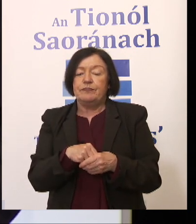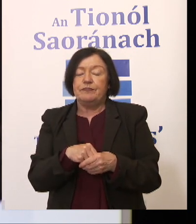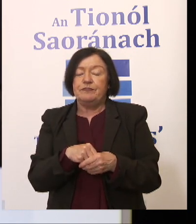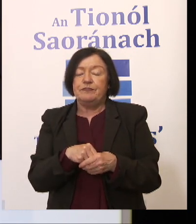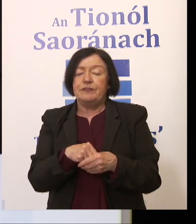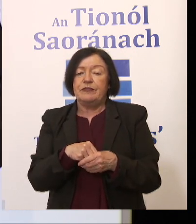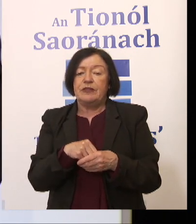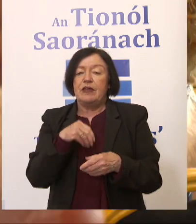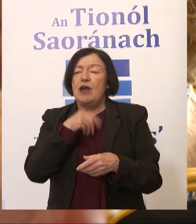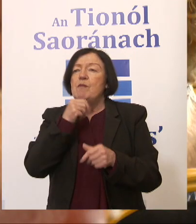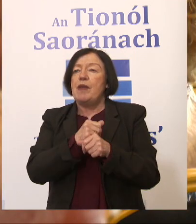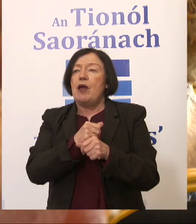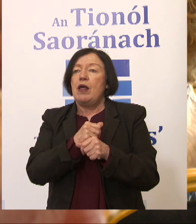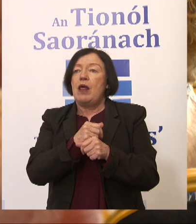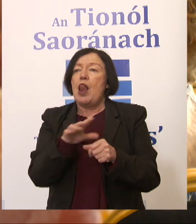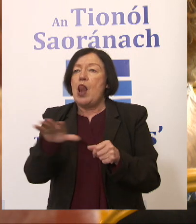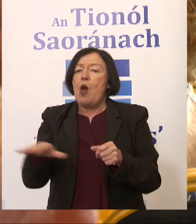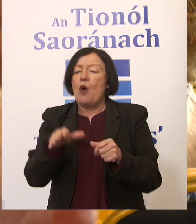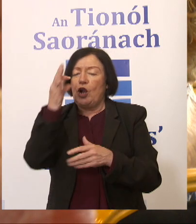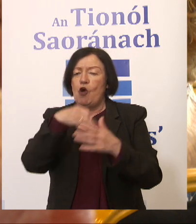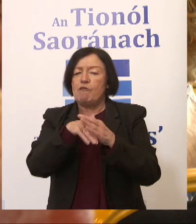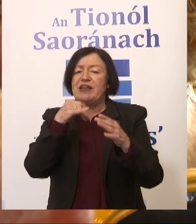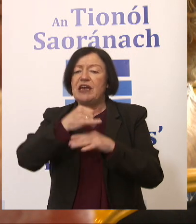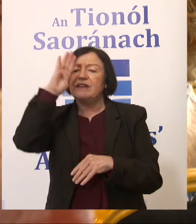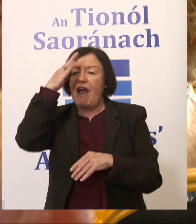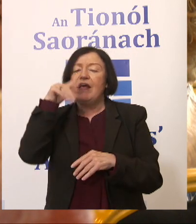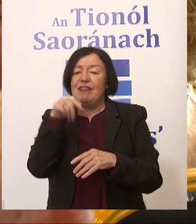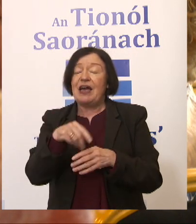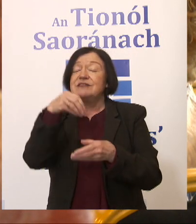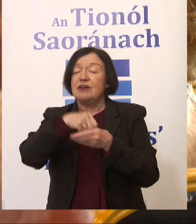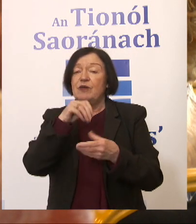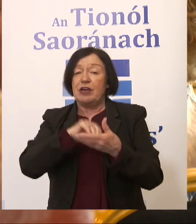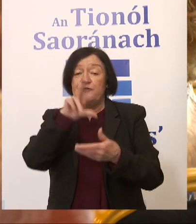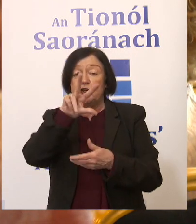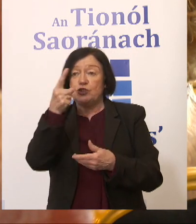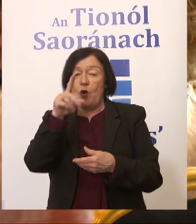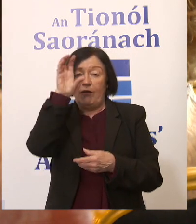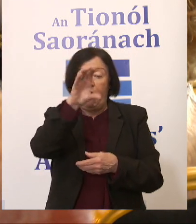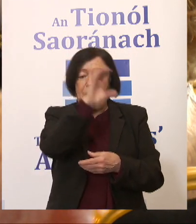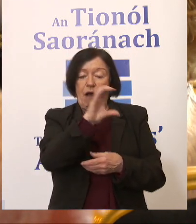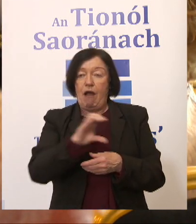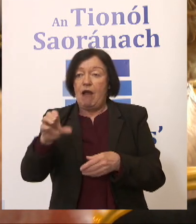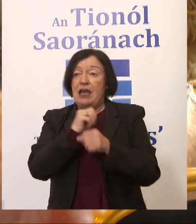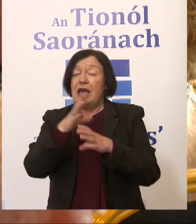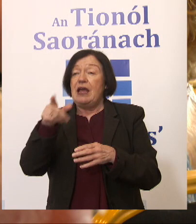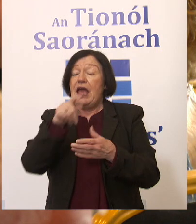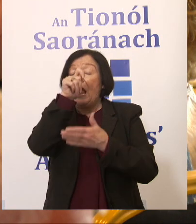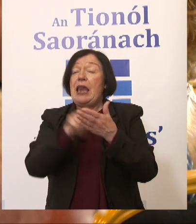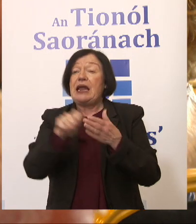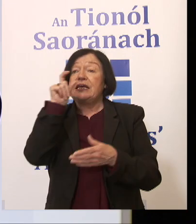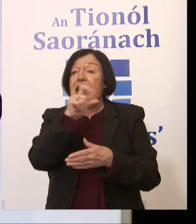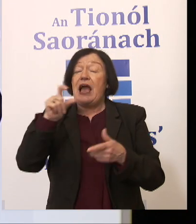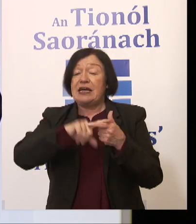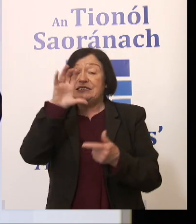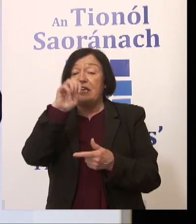So if I talk about local government in Ireland, just to set that as a context, we've got 31 local authorities, each with an elected council and a chief executive